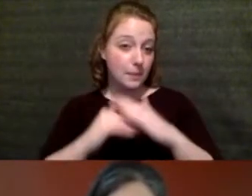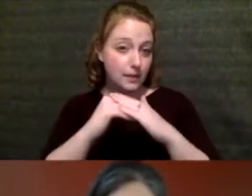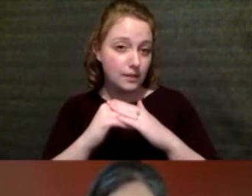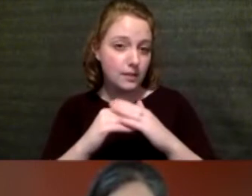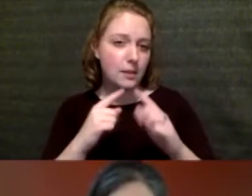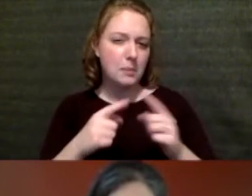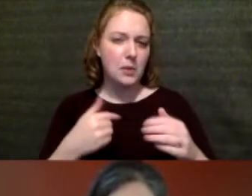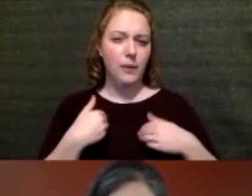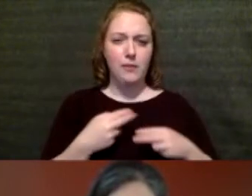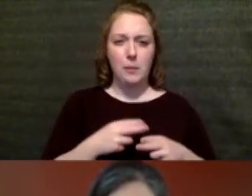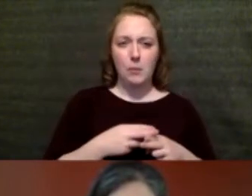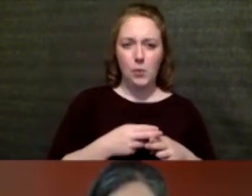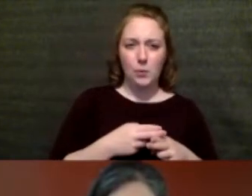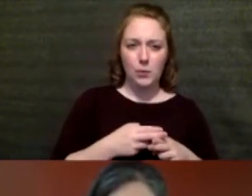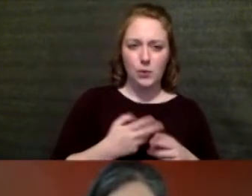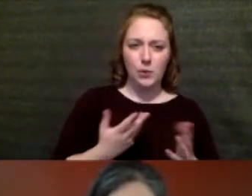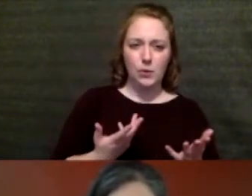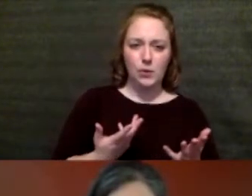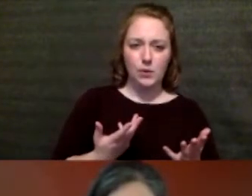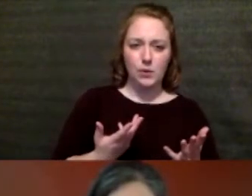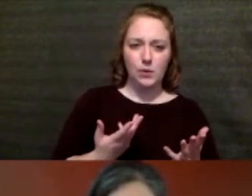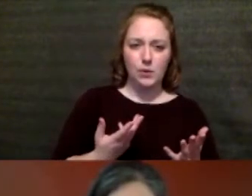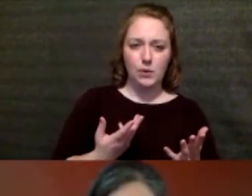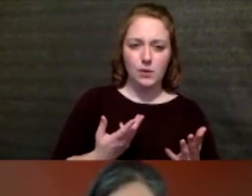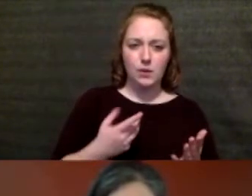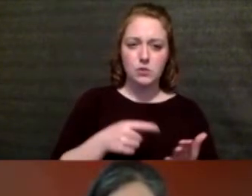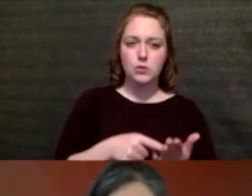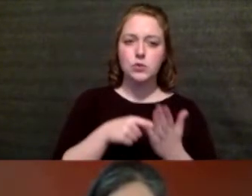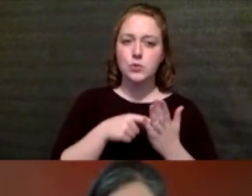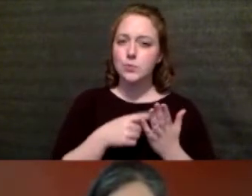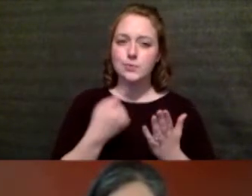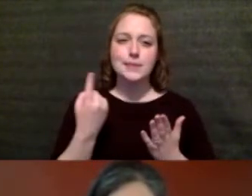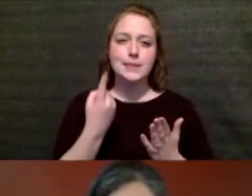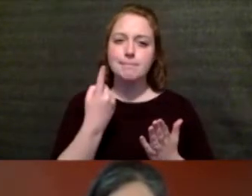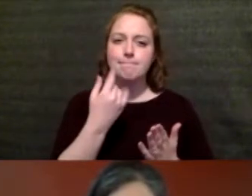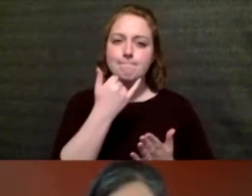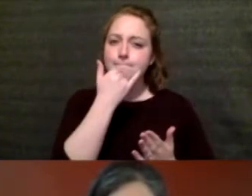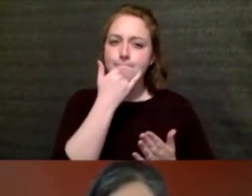portables in some areas, but it just shows that there's something that's not lined up correctly.